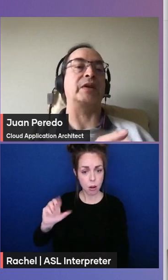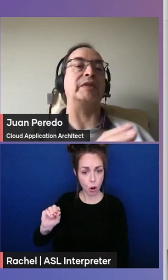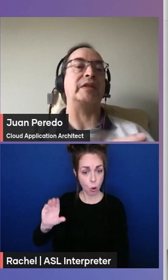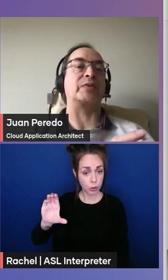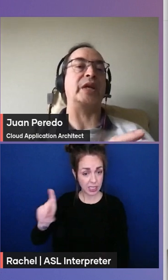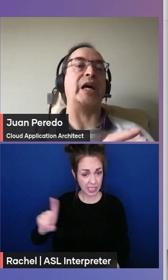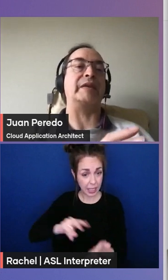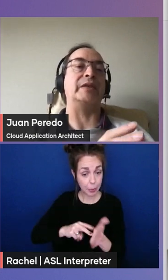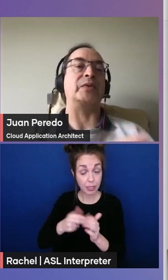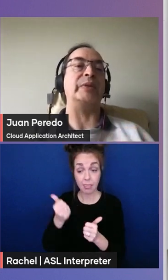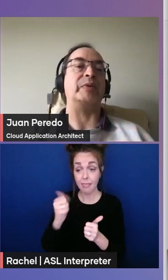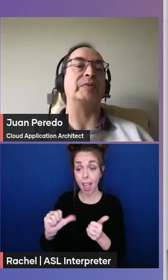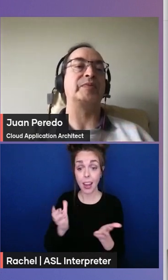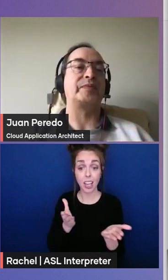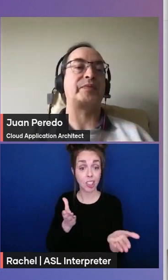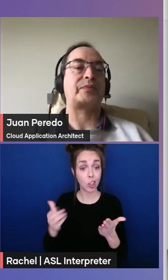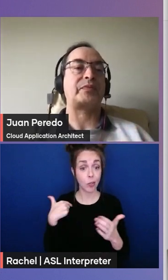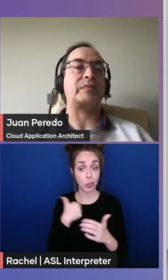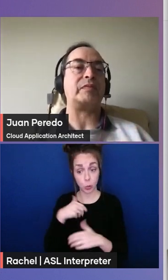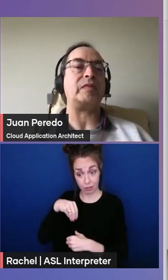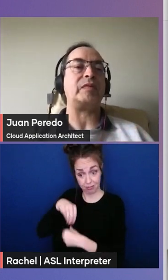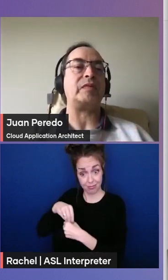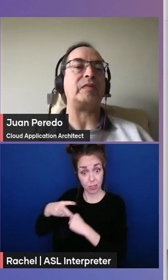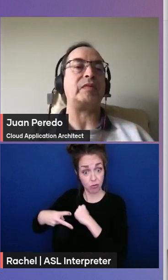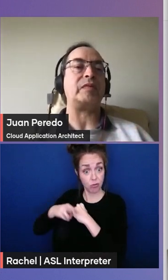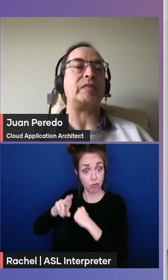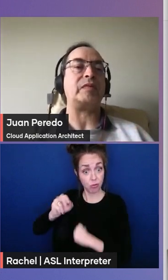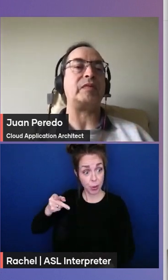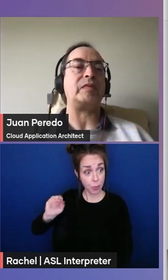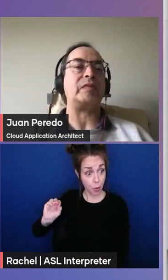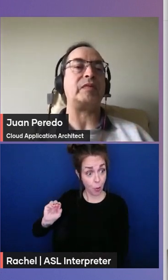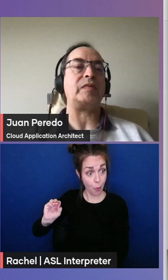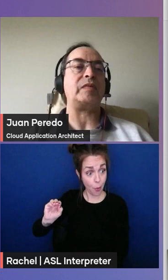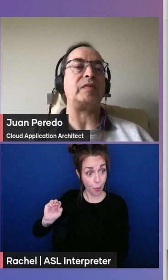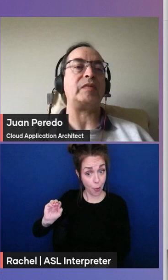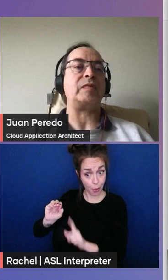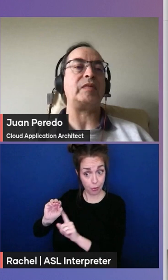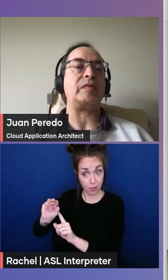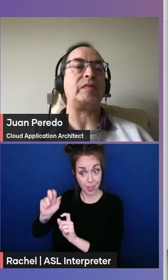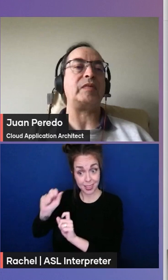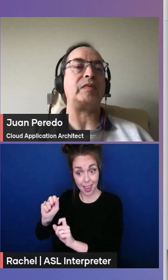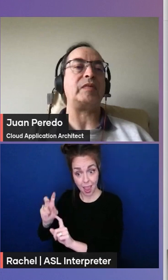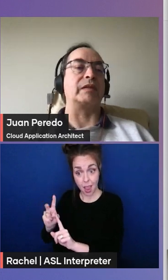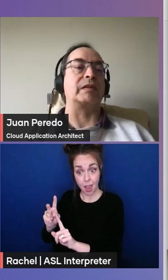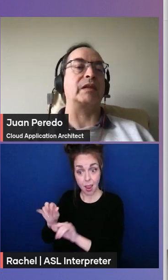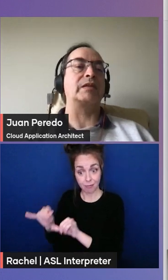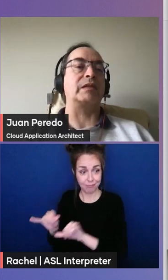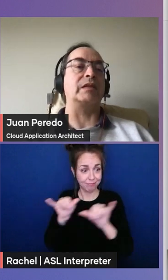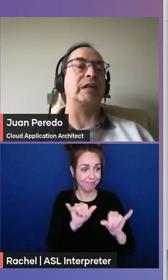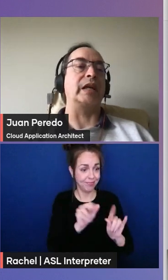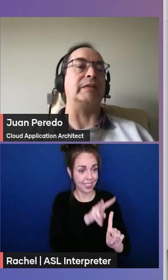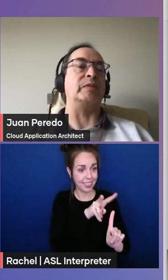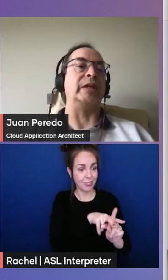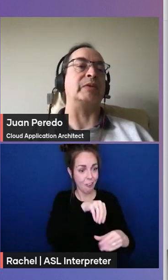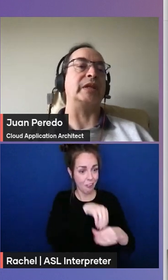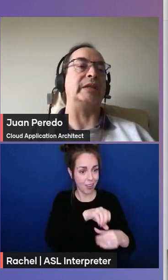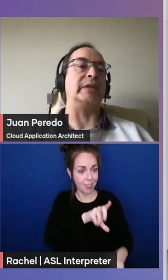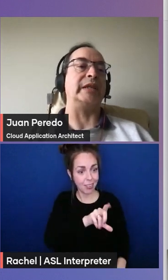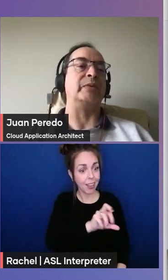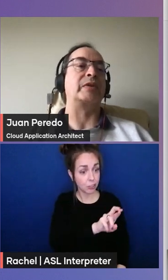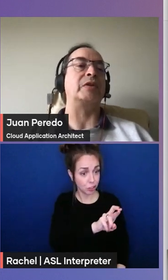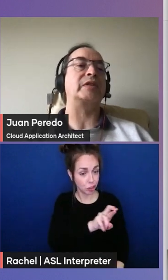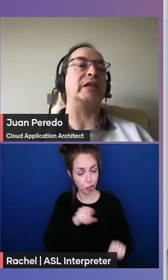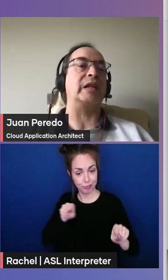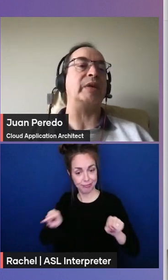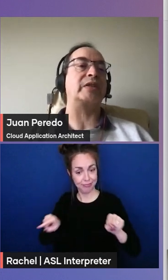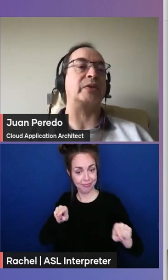whatever services we have in our repo, we can also install them in our cluster, and it